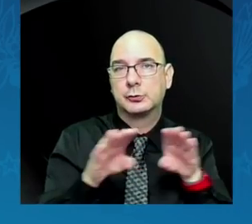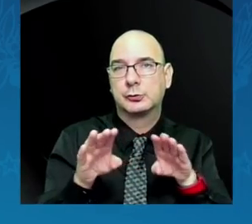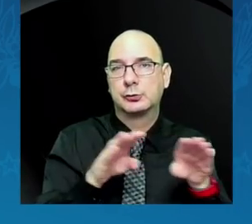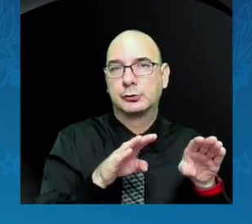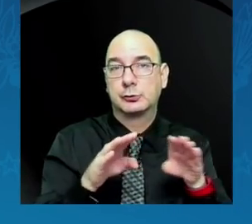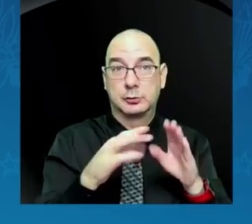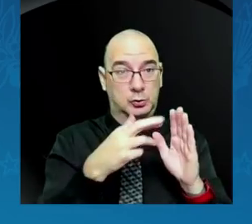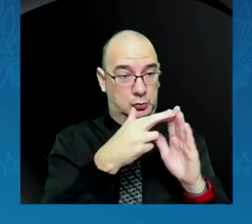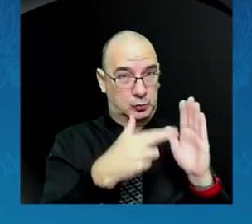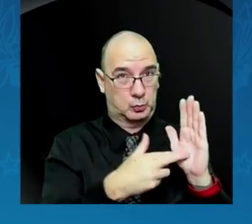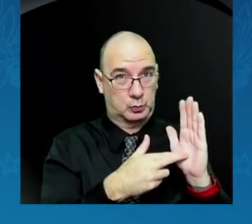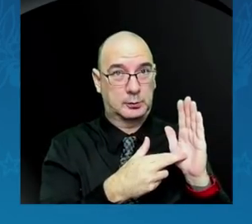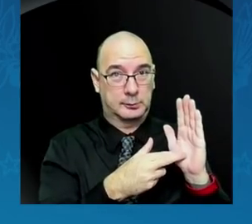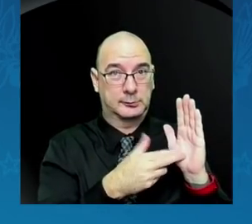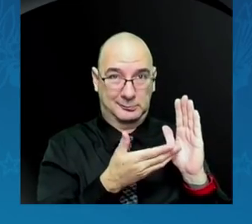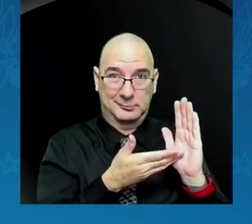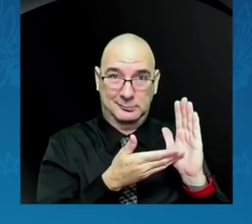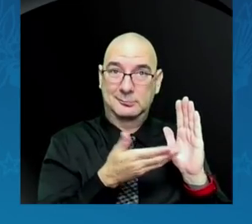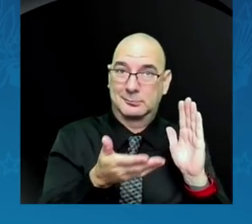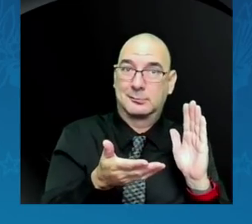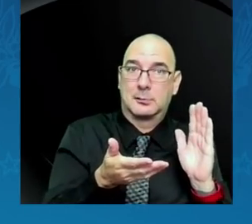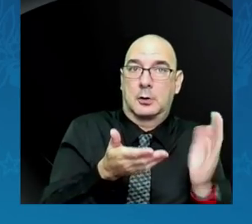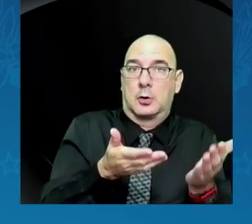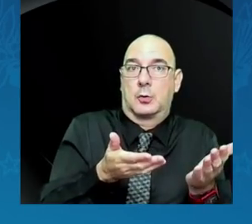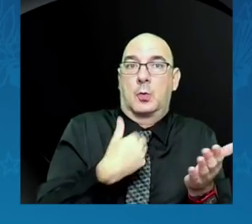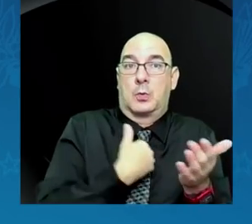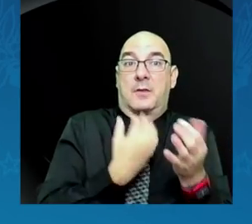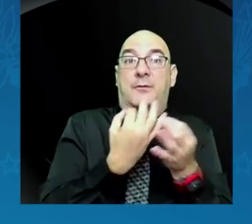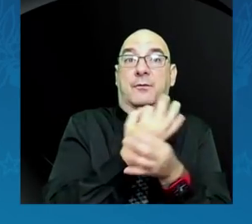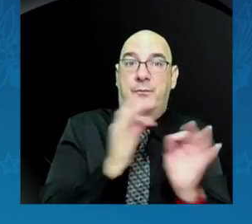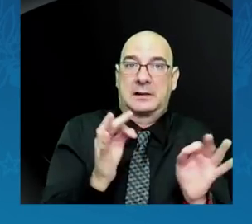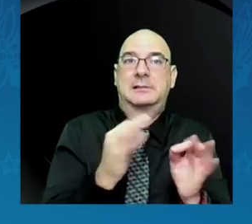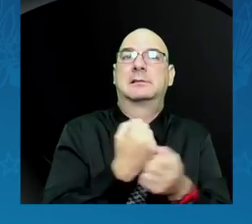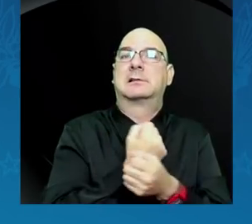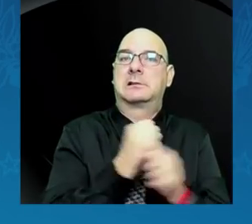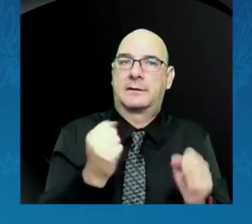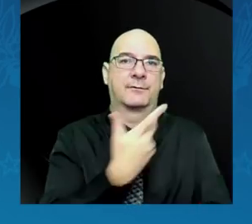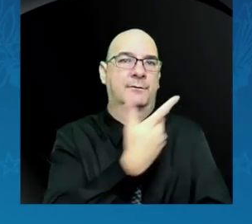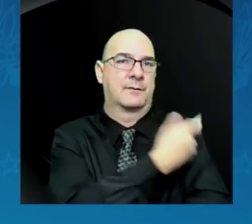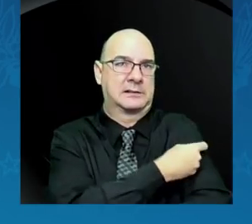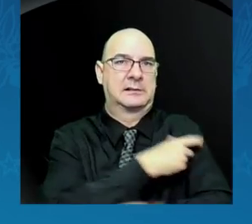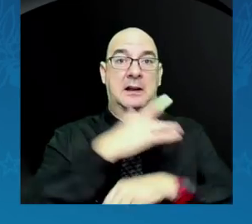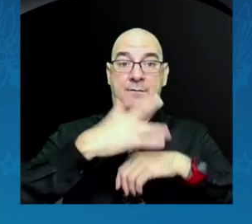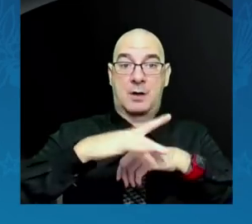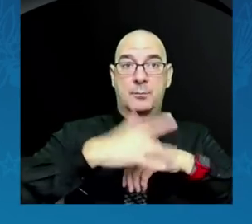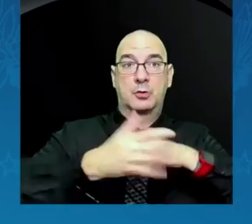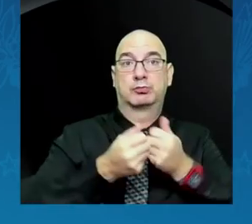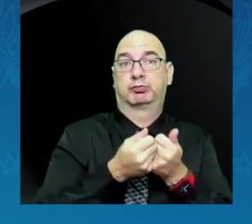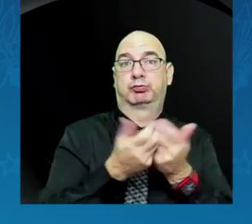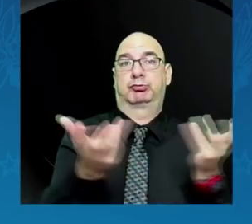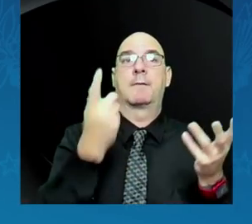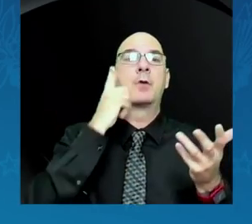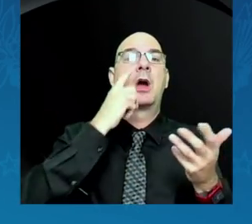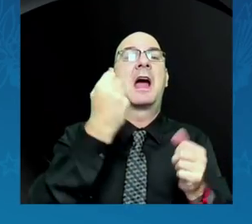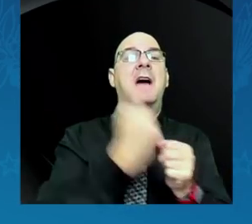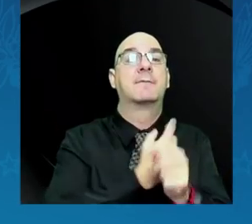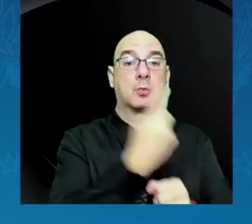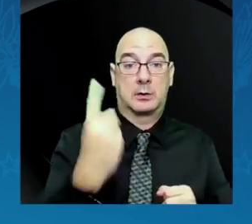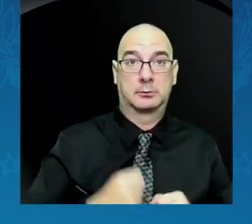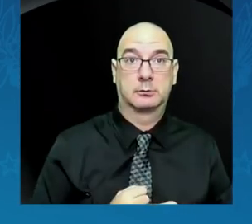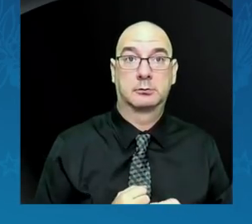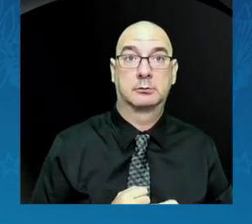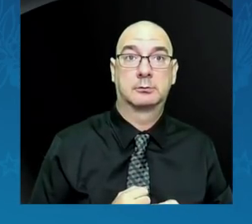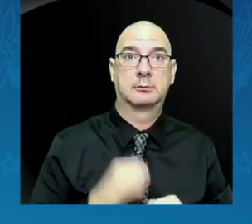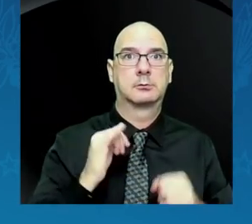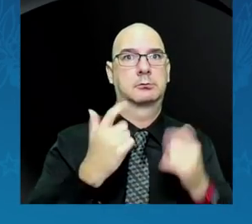have free, safe vaccines available for everyone. And our biggest challenge right now is